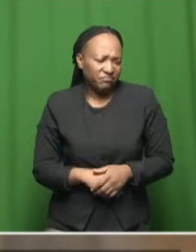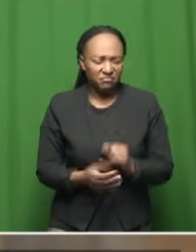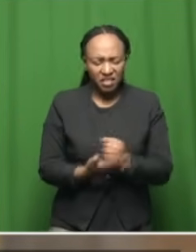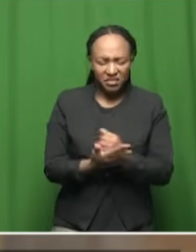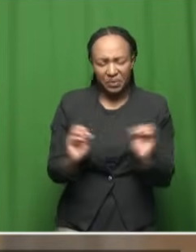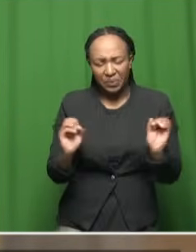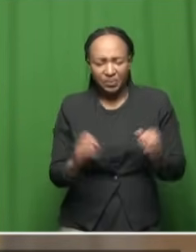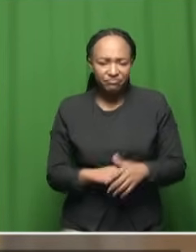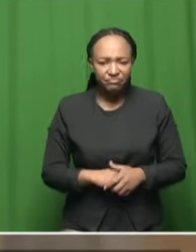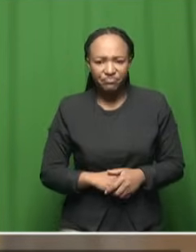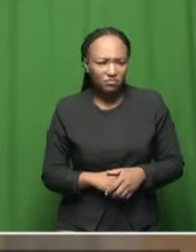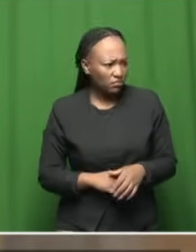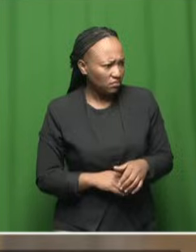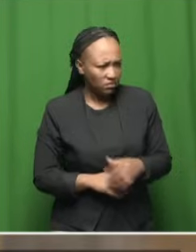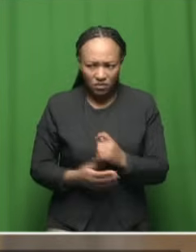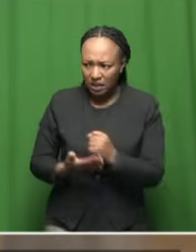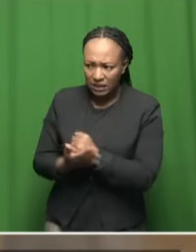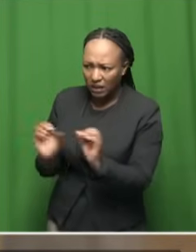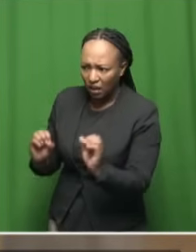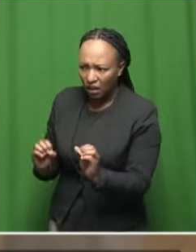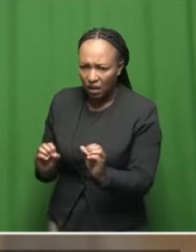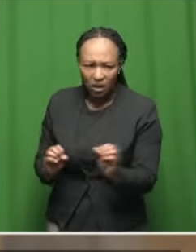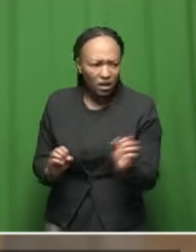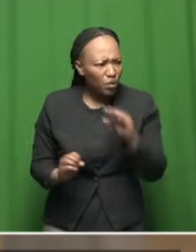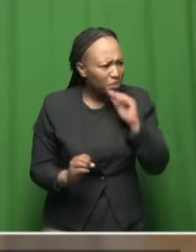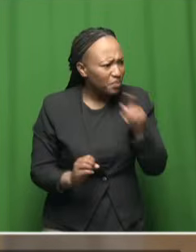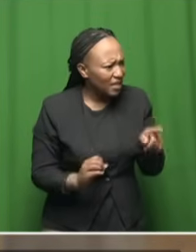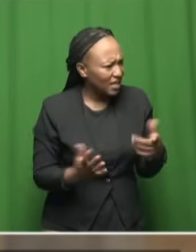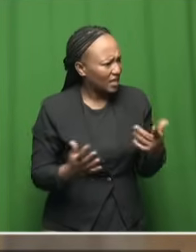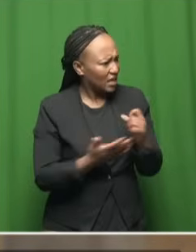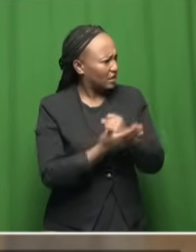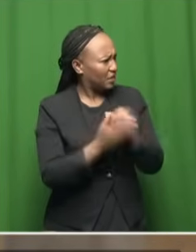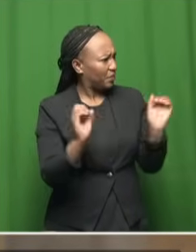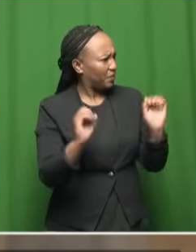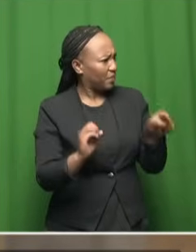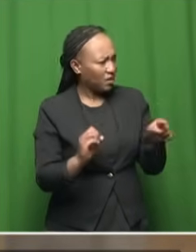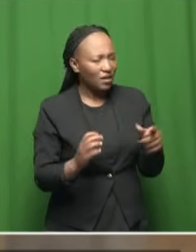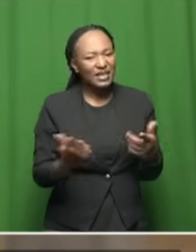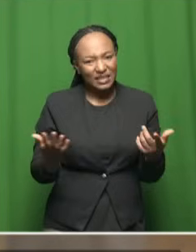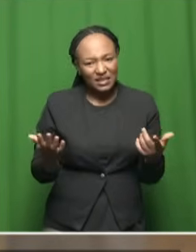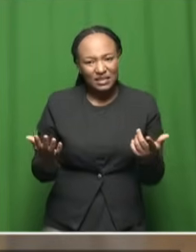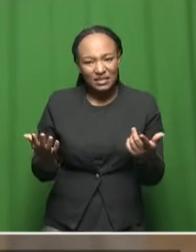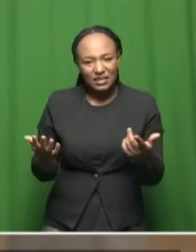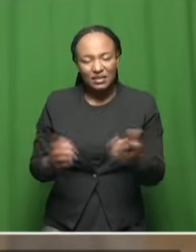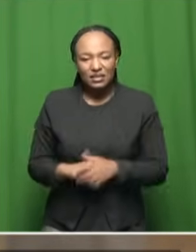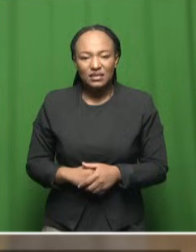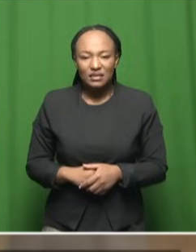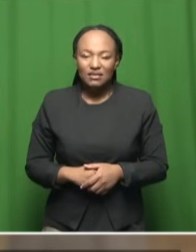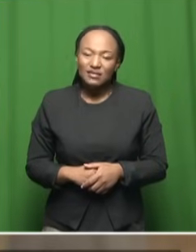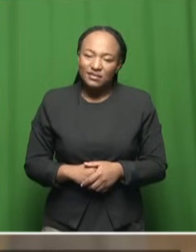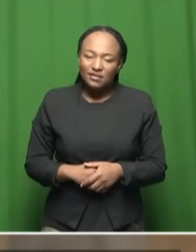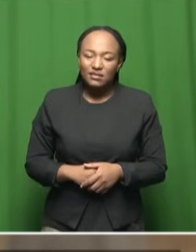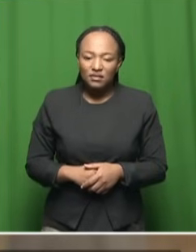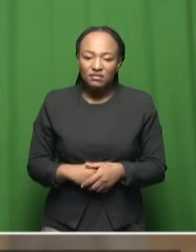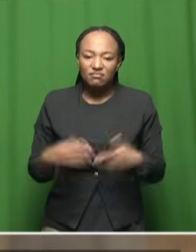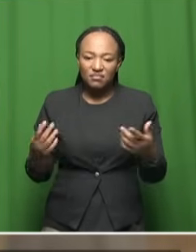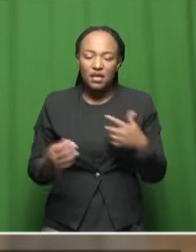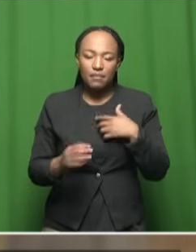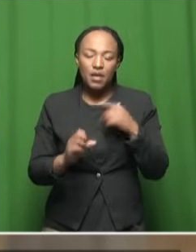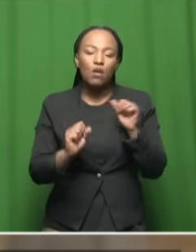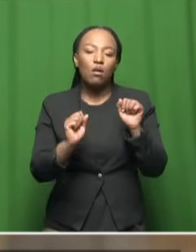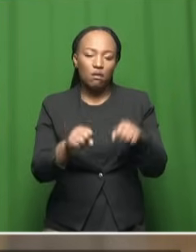like, "You didn't register? What do you mean you didn't register?" Yeah, so I 100%